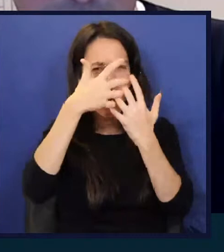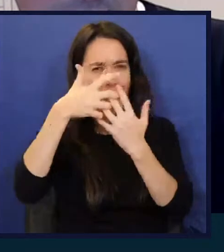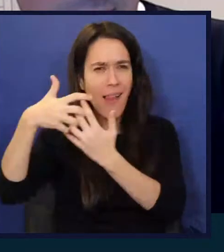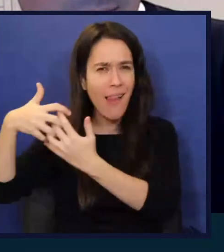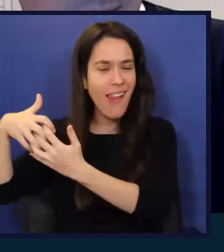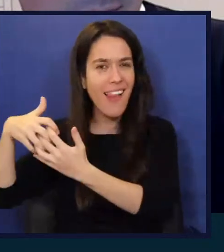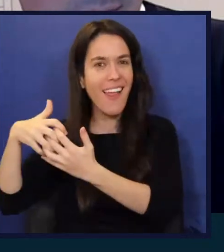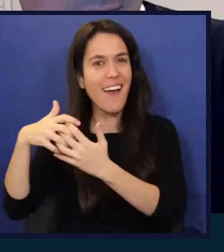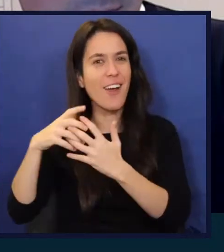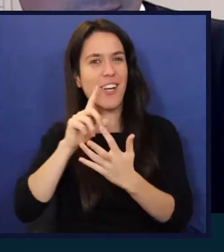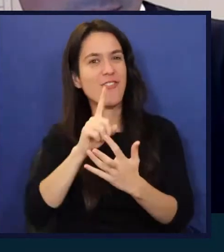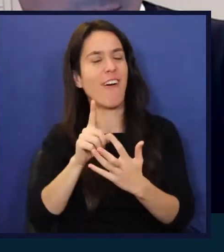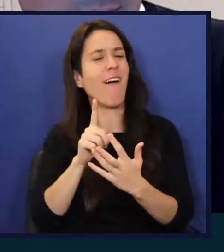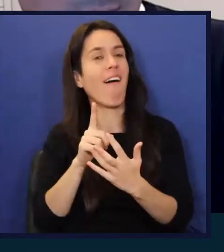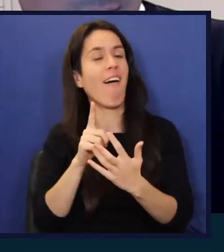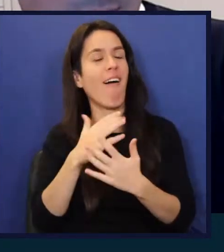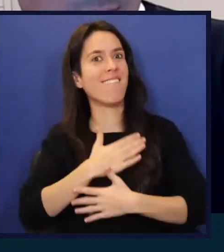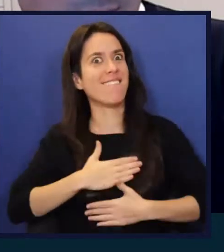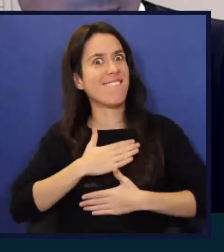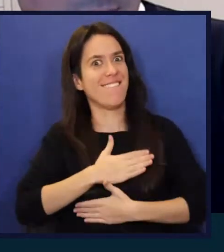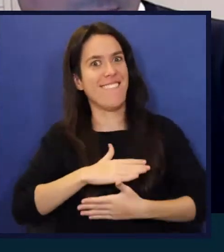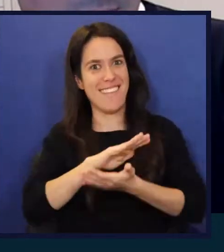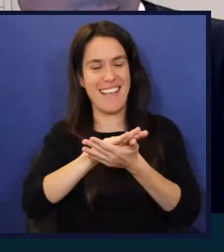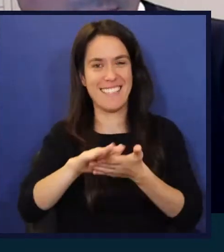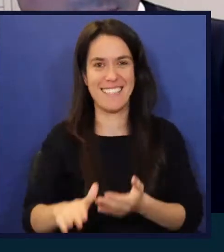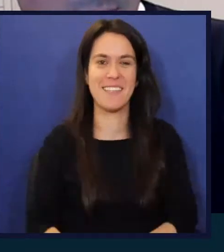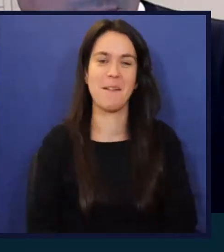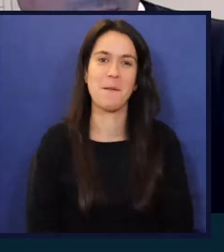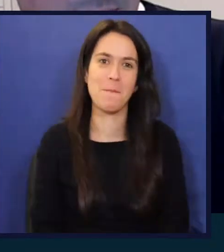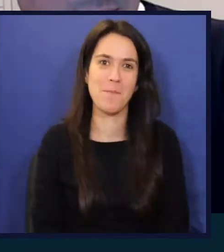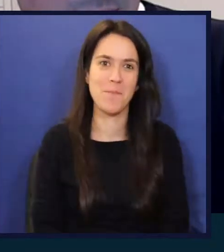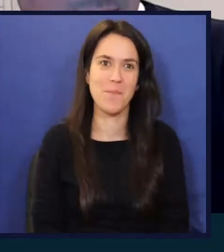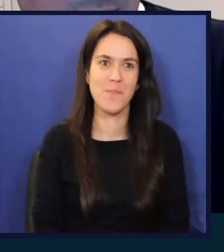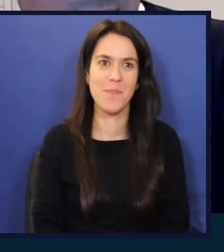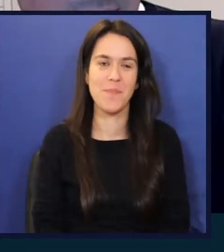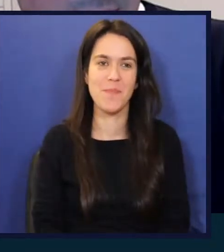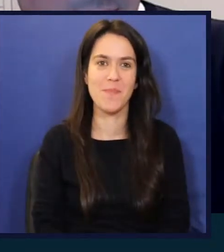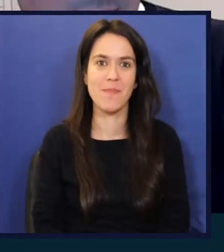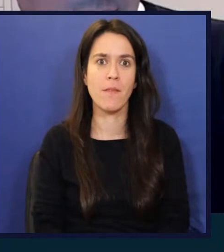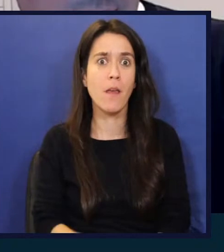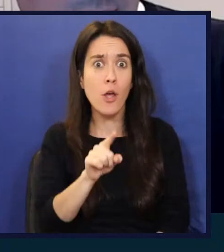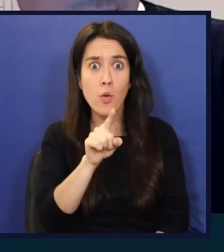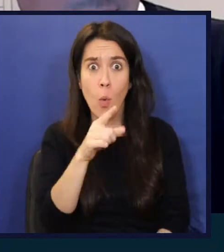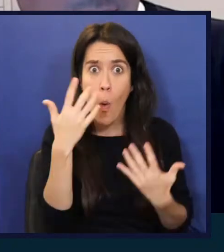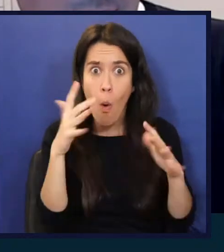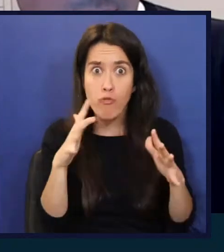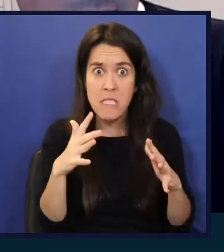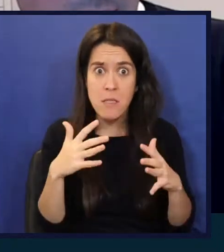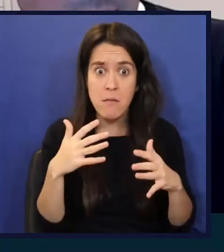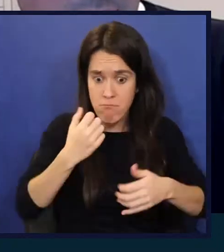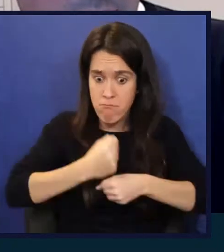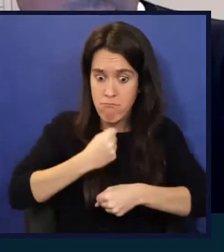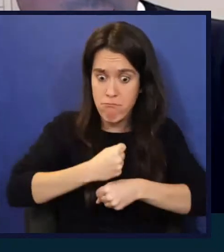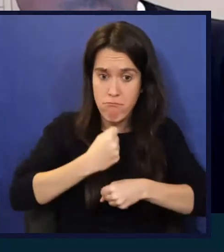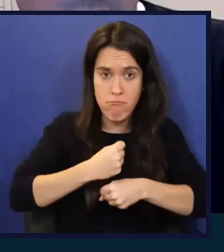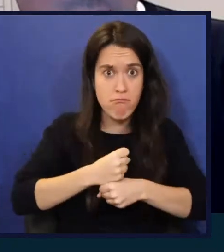So that's really nice. Is this something you already use in your daily work?